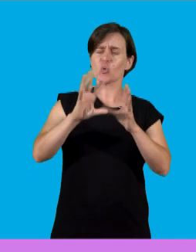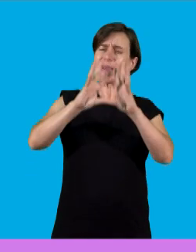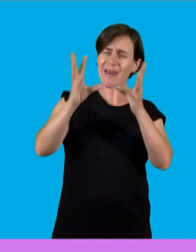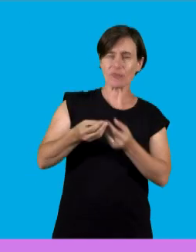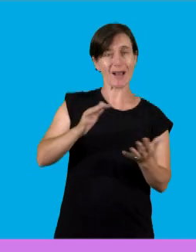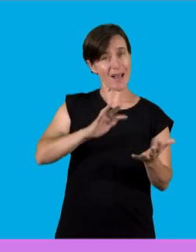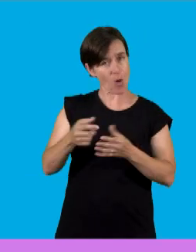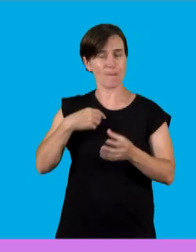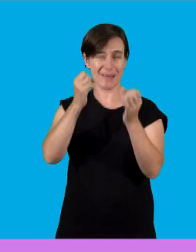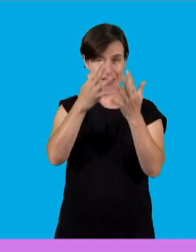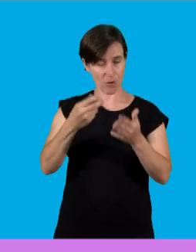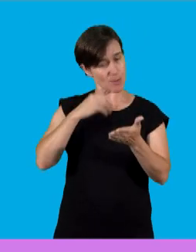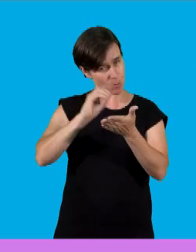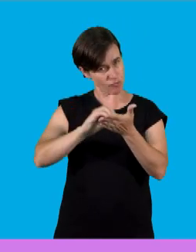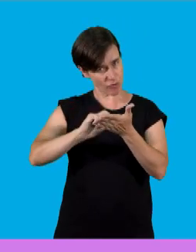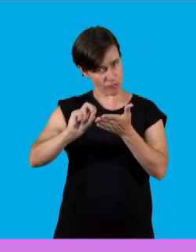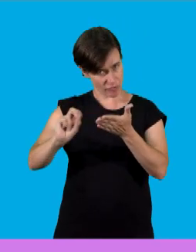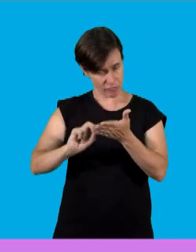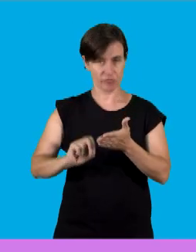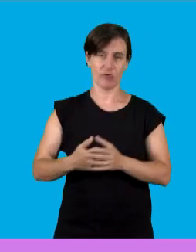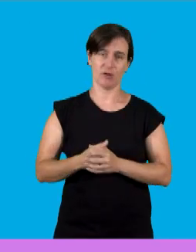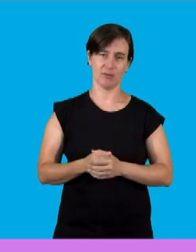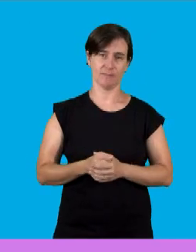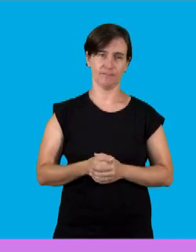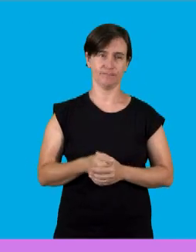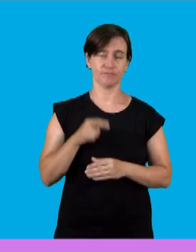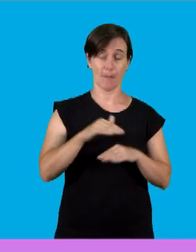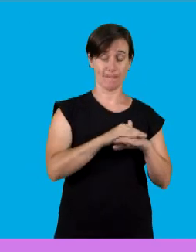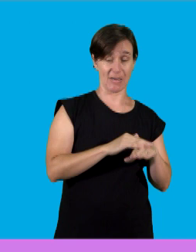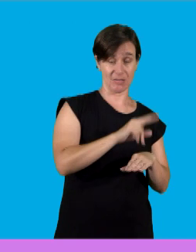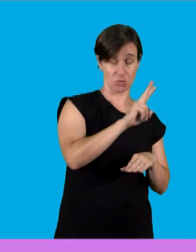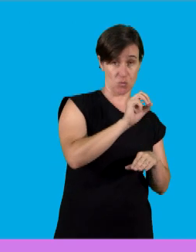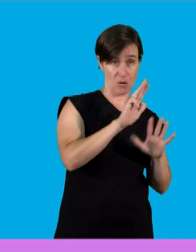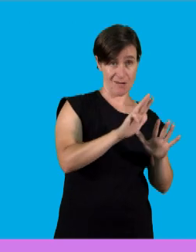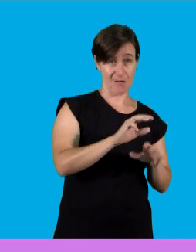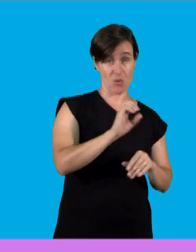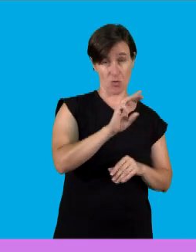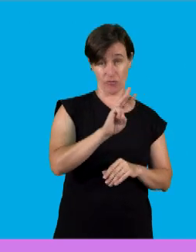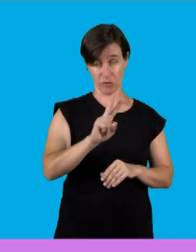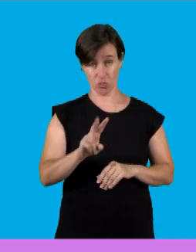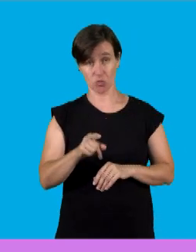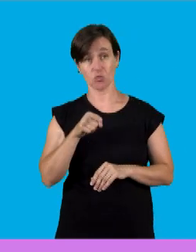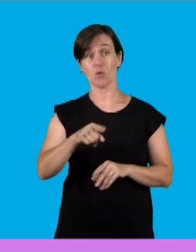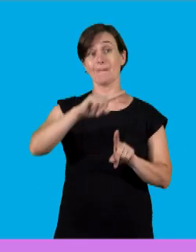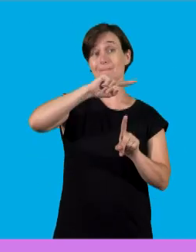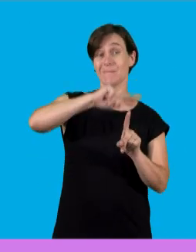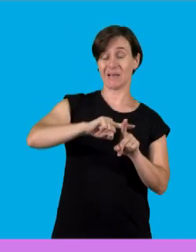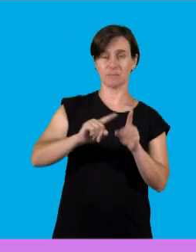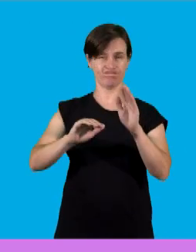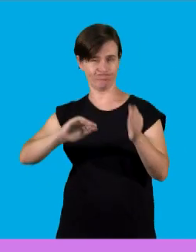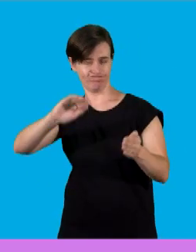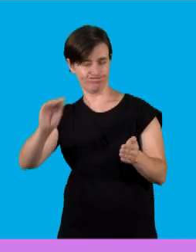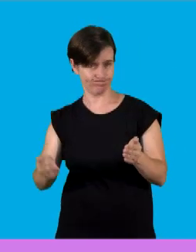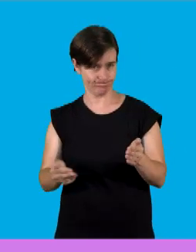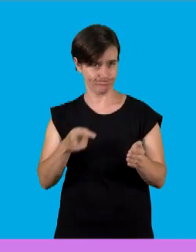my calculation, all my steps, right? So I keep the basic tax. Now I'm going to simplify whatever I have there in brackets. So